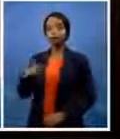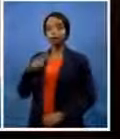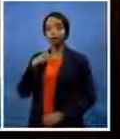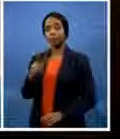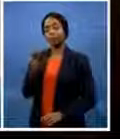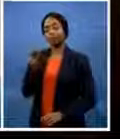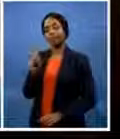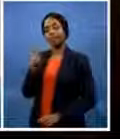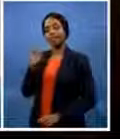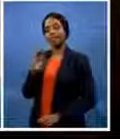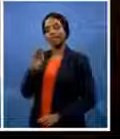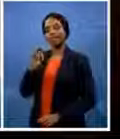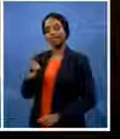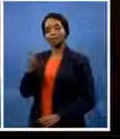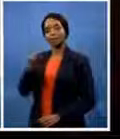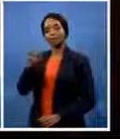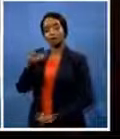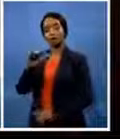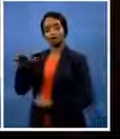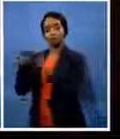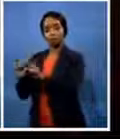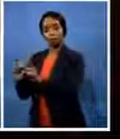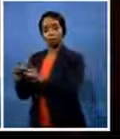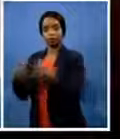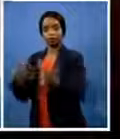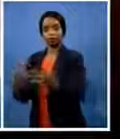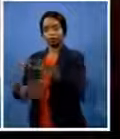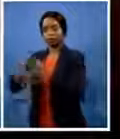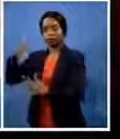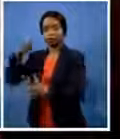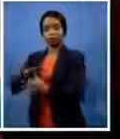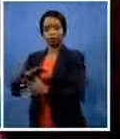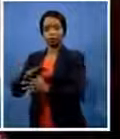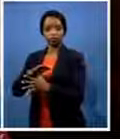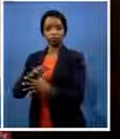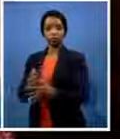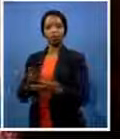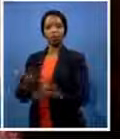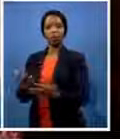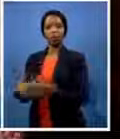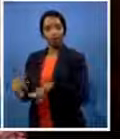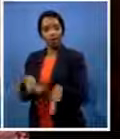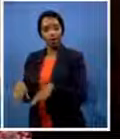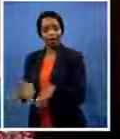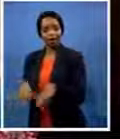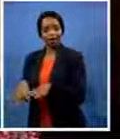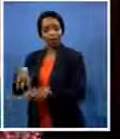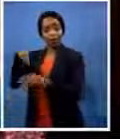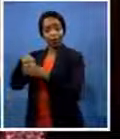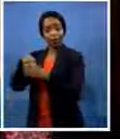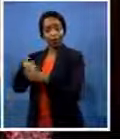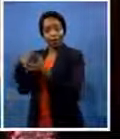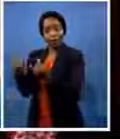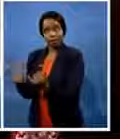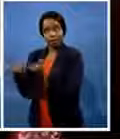the reprioritization of activities within the current budget, and the rest of it will be funding